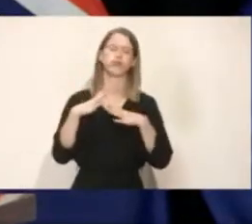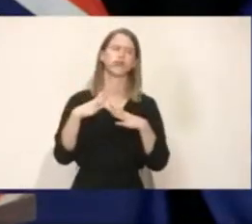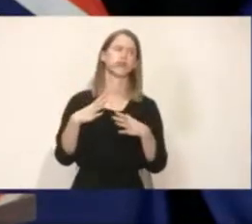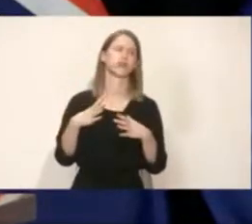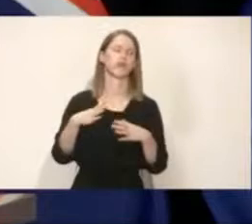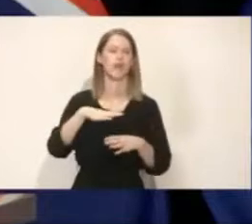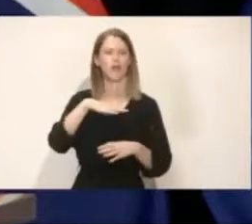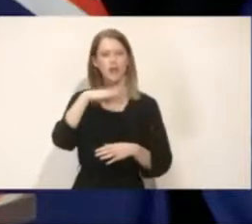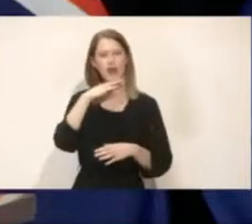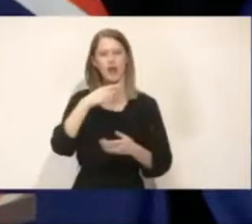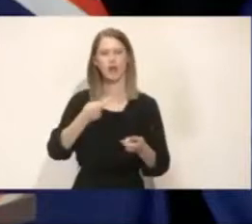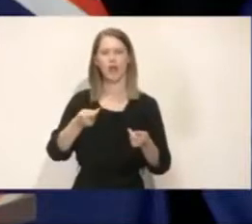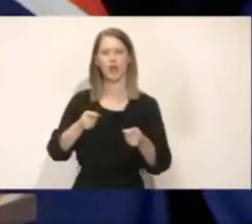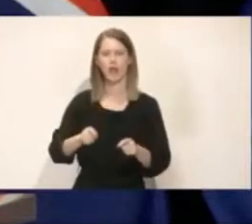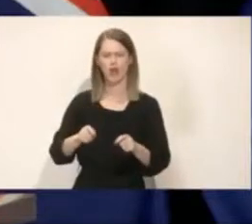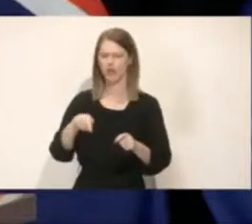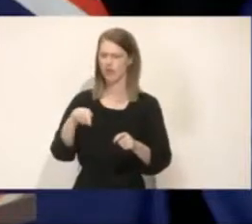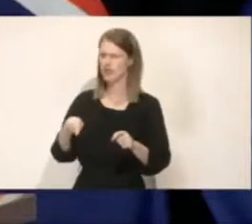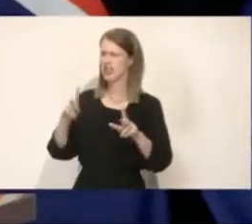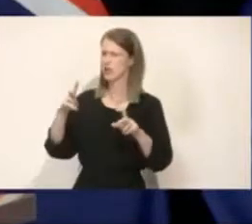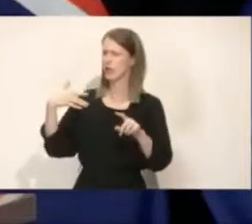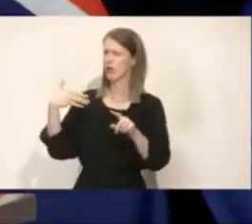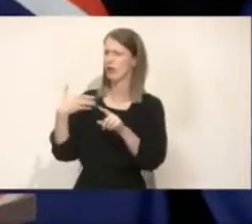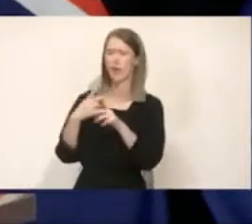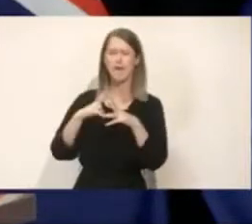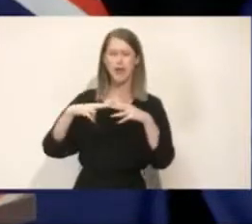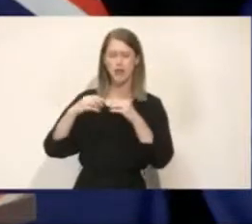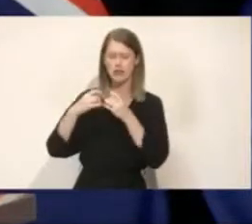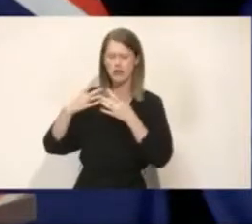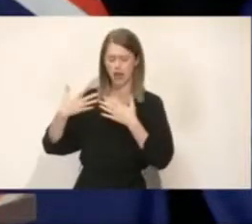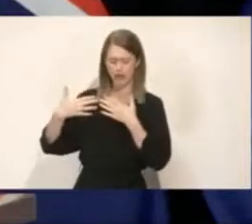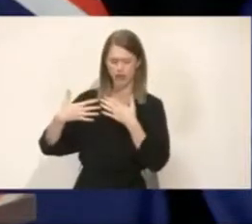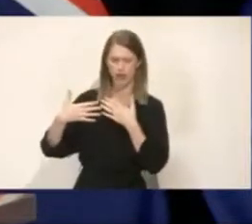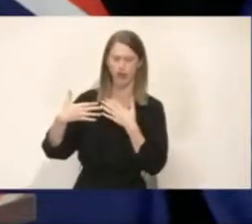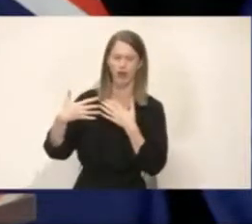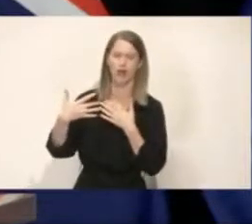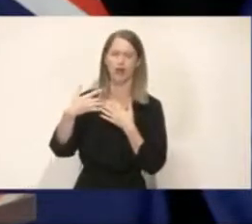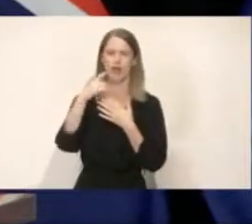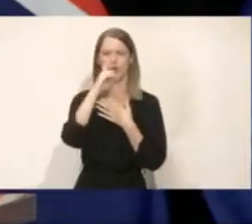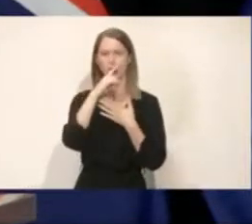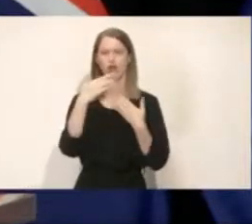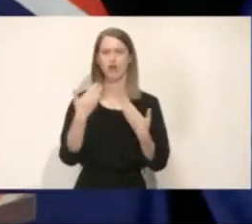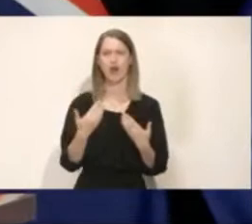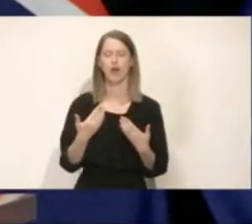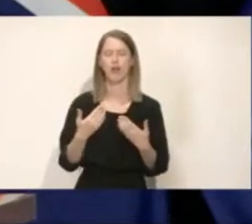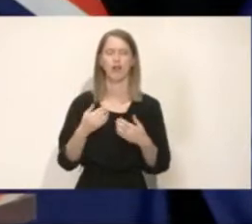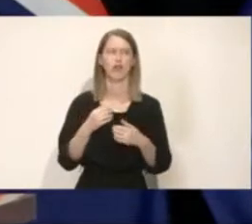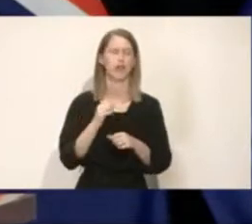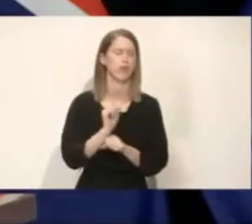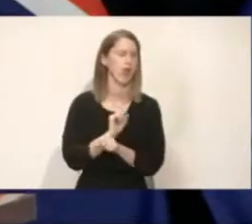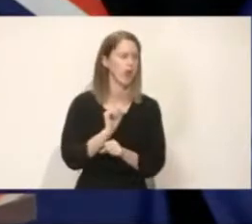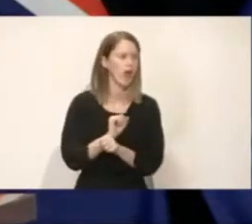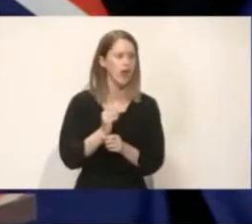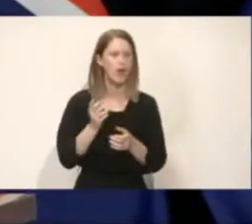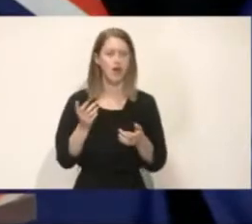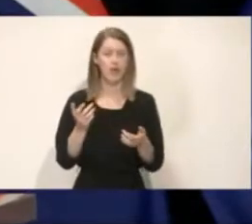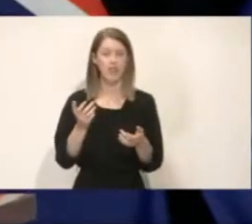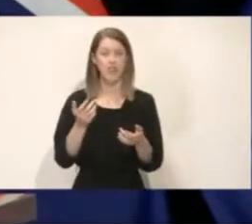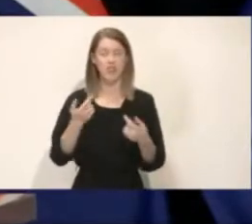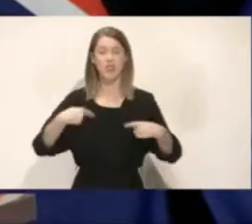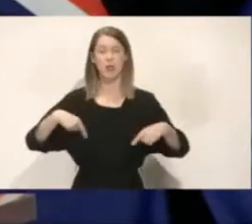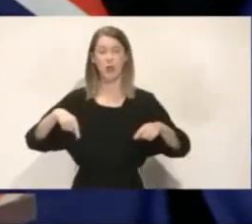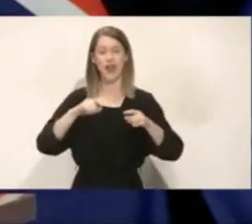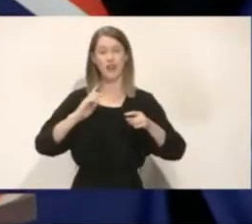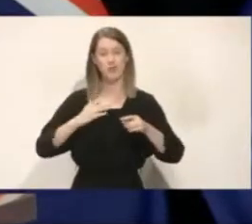New Zealand, we've been dealing with this since February. It is completely natural that people will feel weary. So we have to do what we can